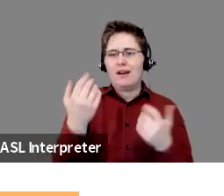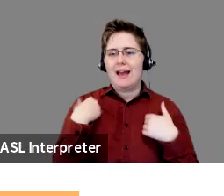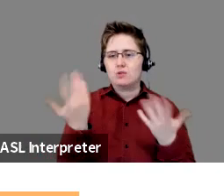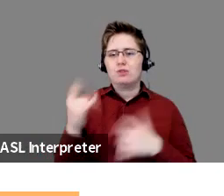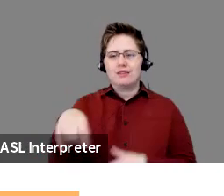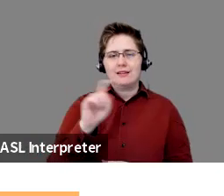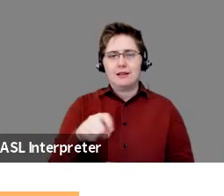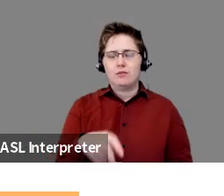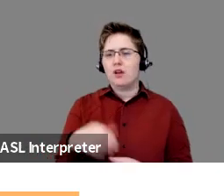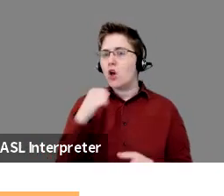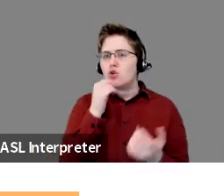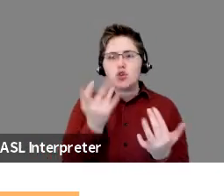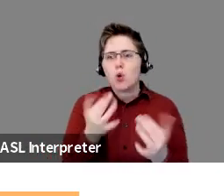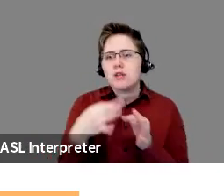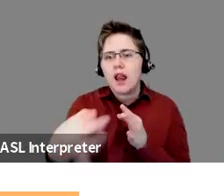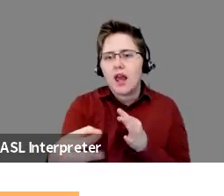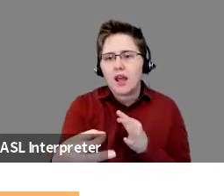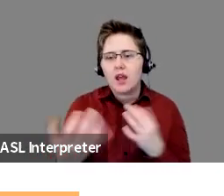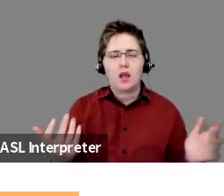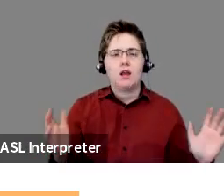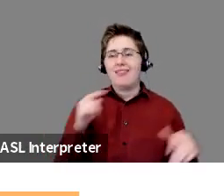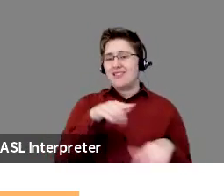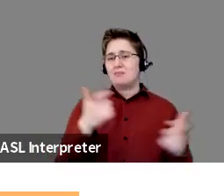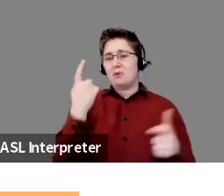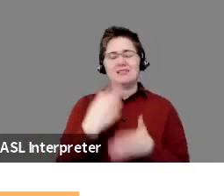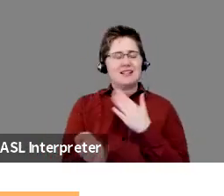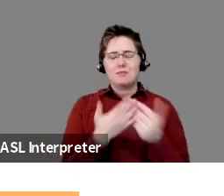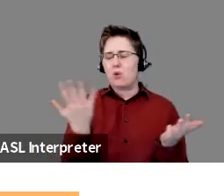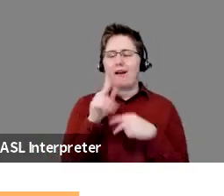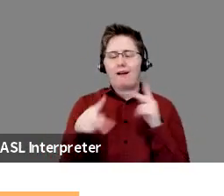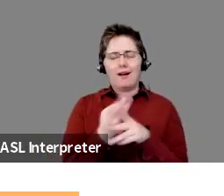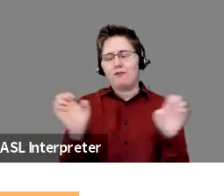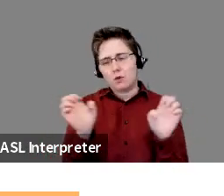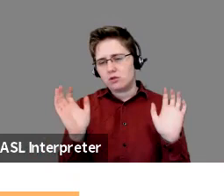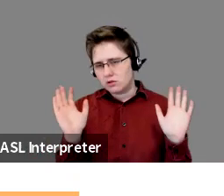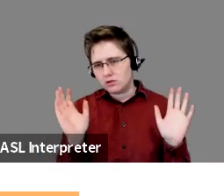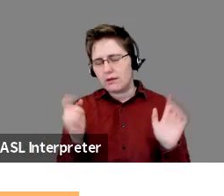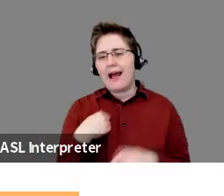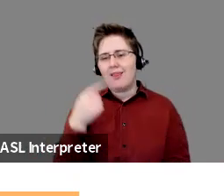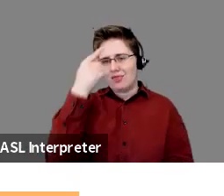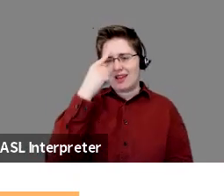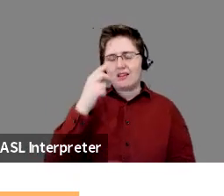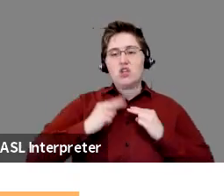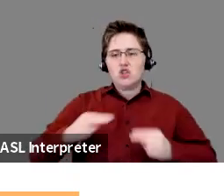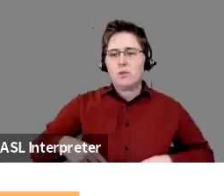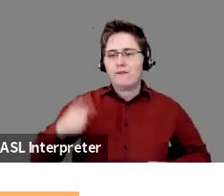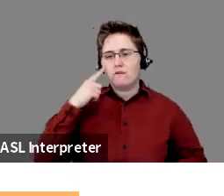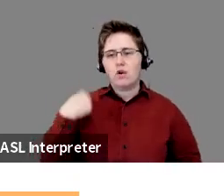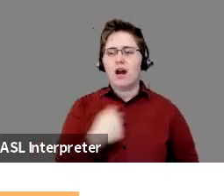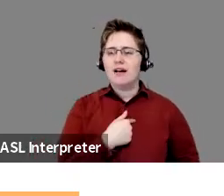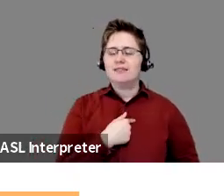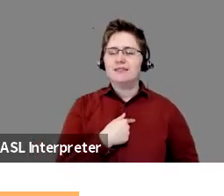Don't delay. And this is a big one regardless of the emergency. I think it's just human nature for us to be